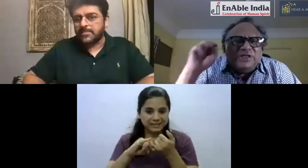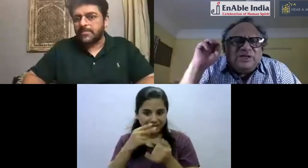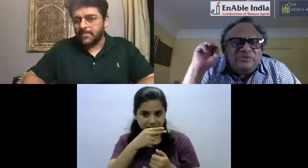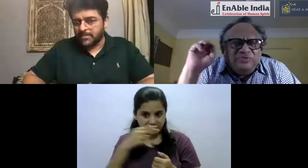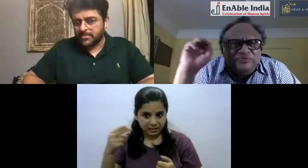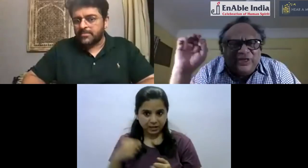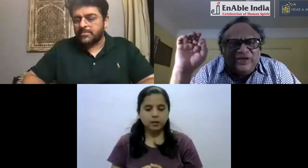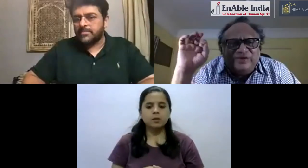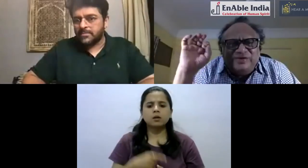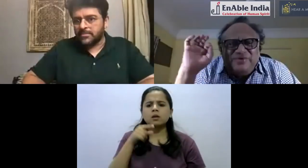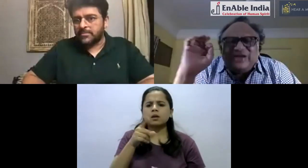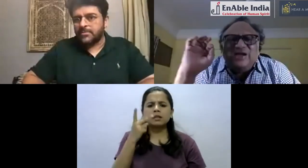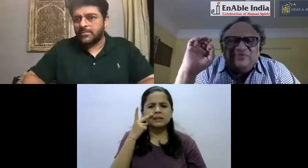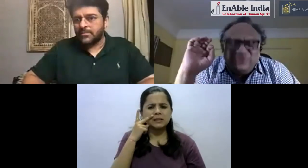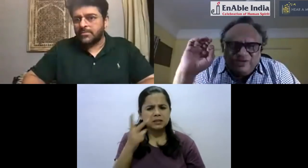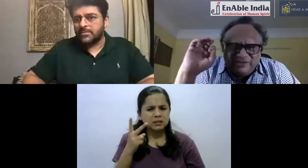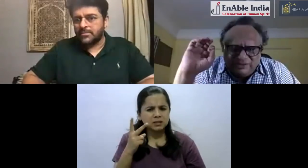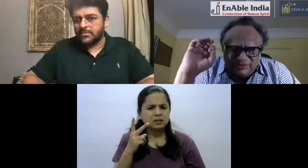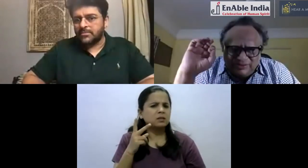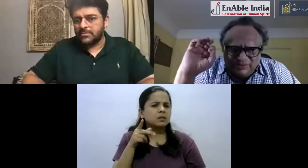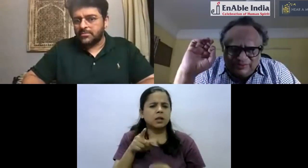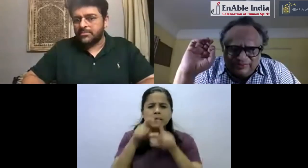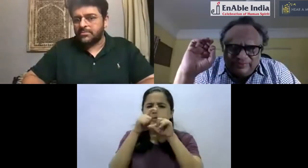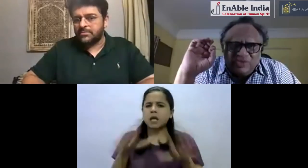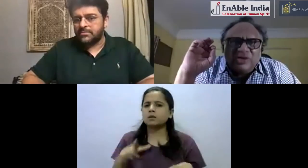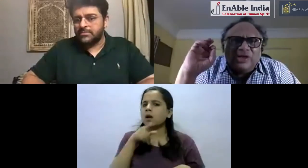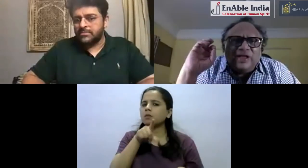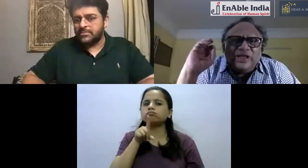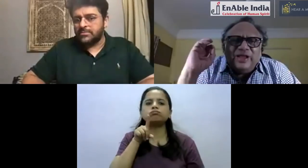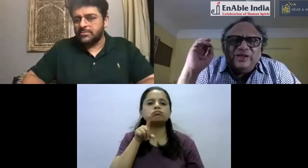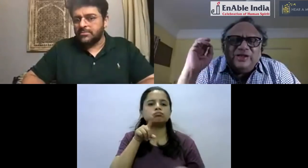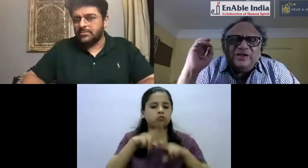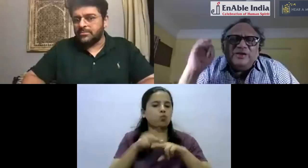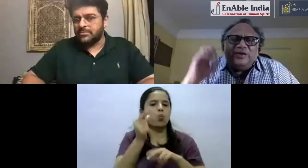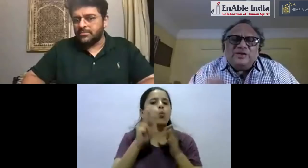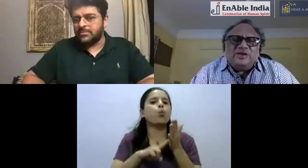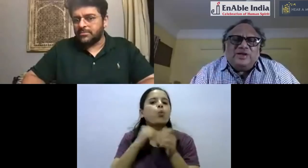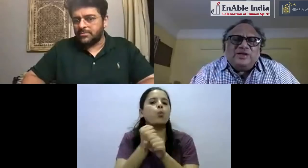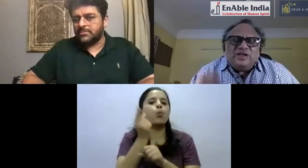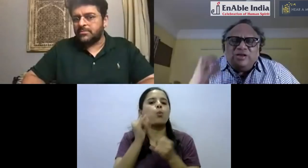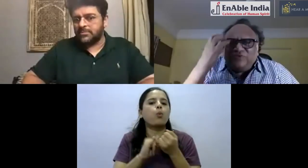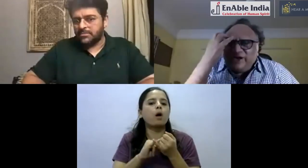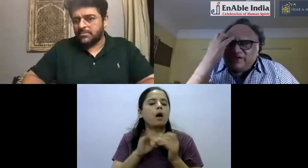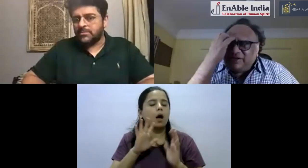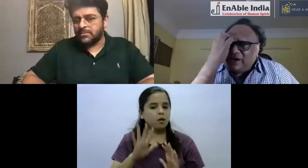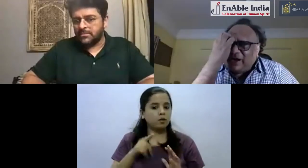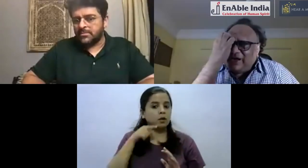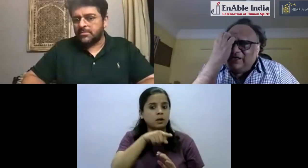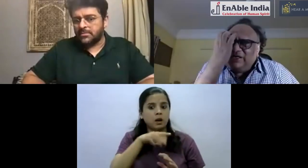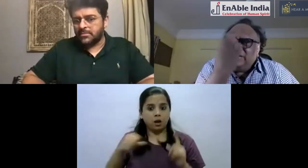it's a very deadly fungus, and it